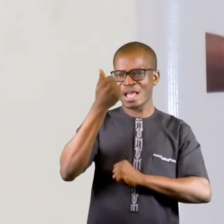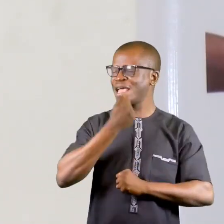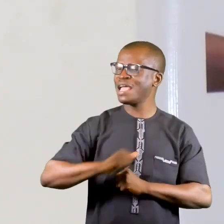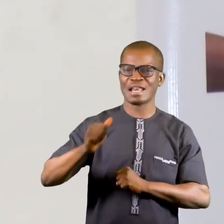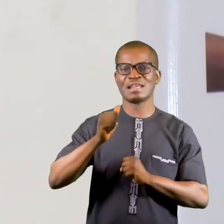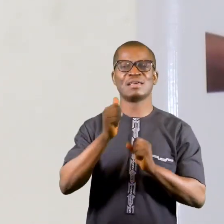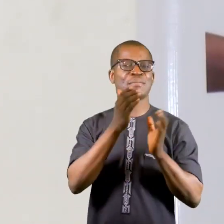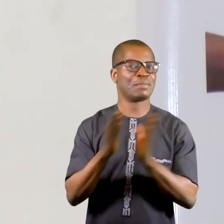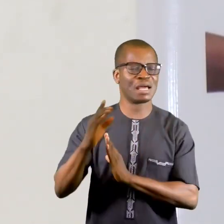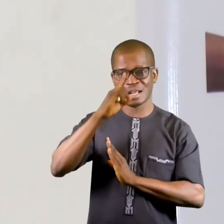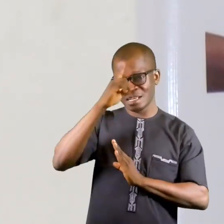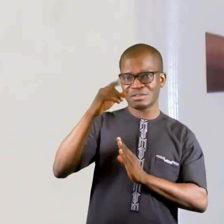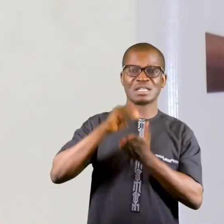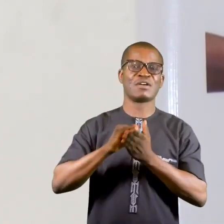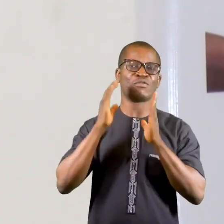that seek to promote